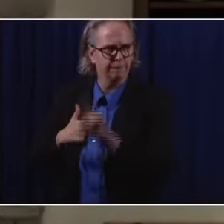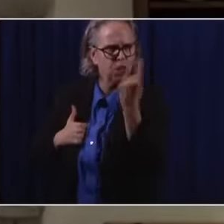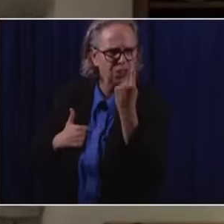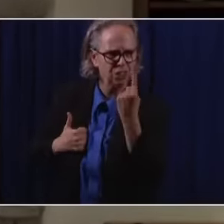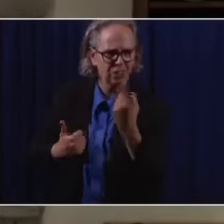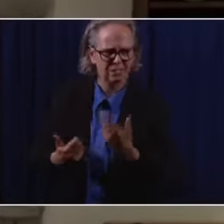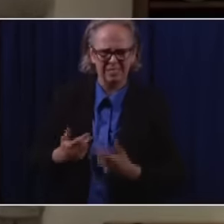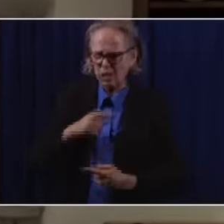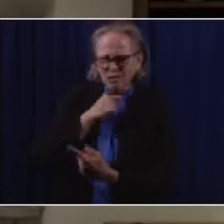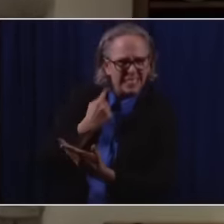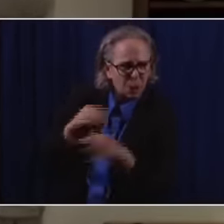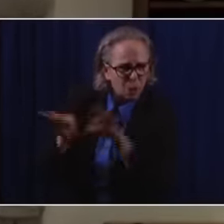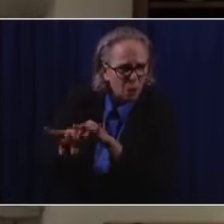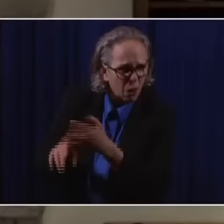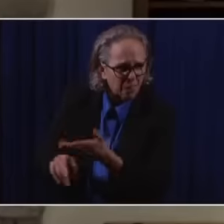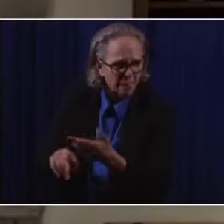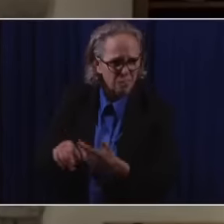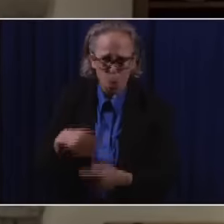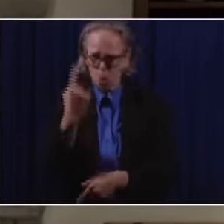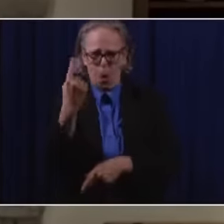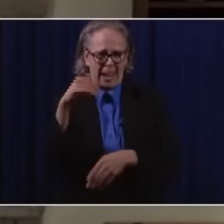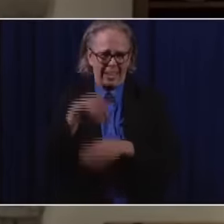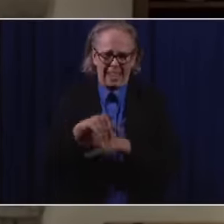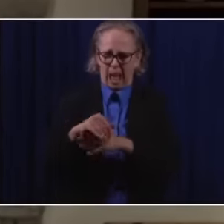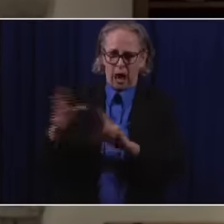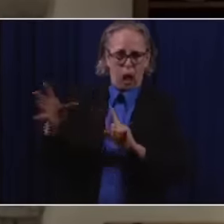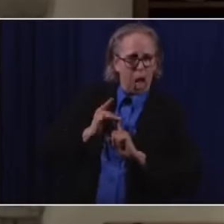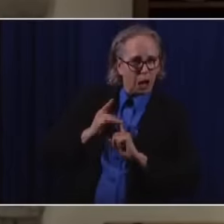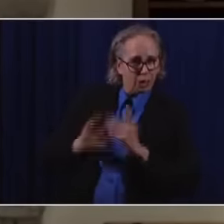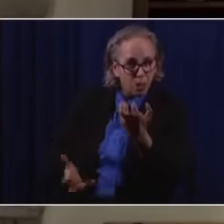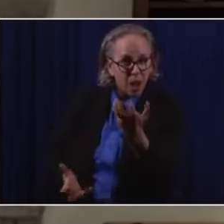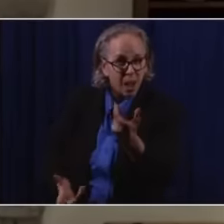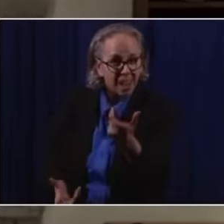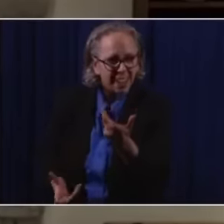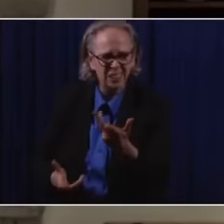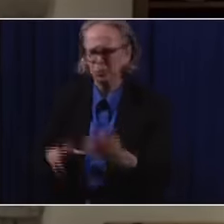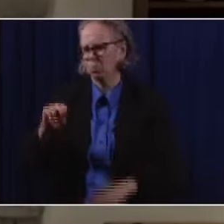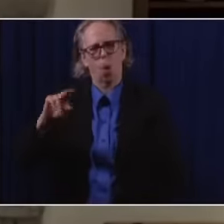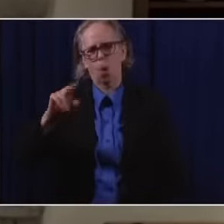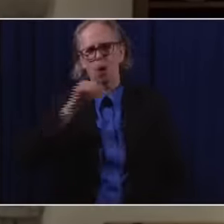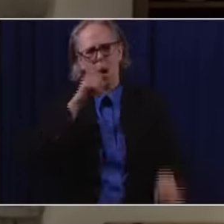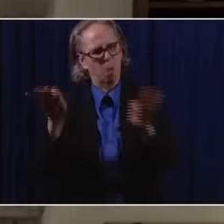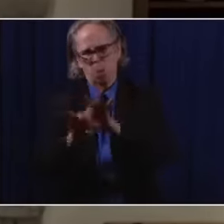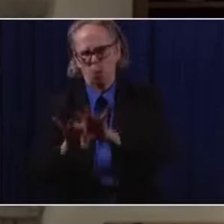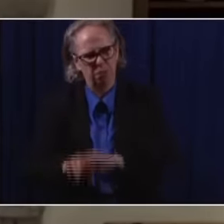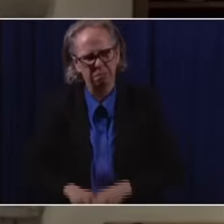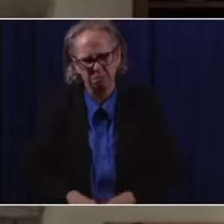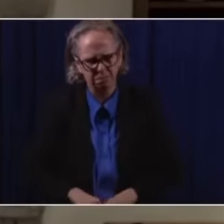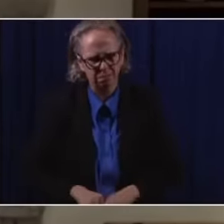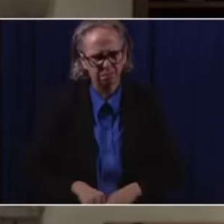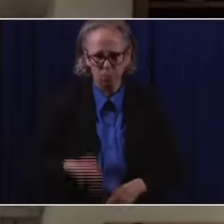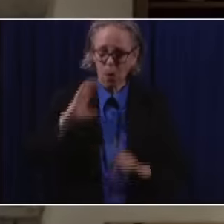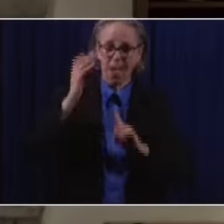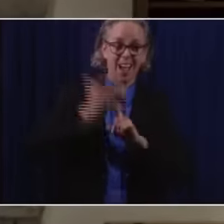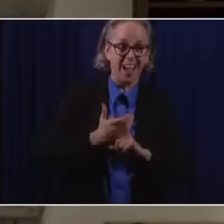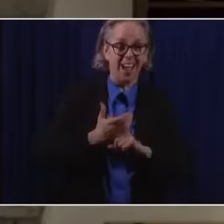for one night of dressing up and going to a party. If you want to dress up in your own house